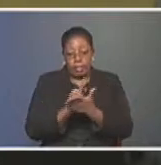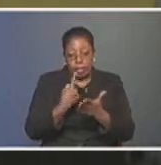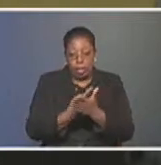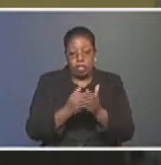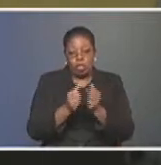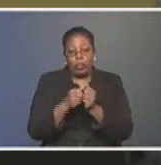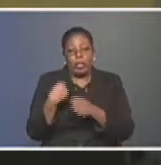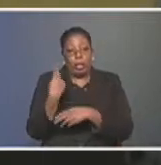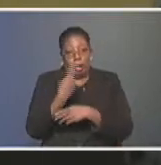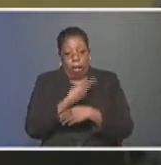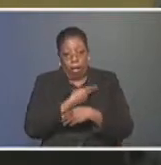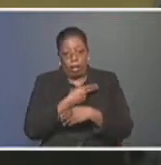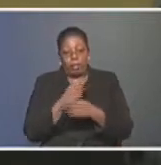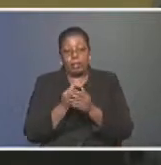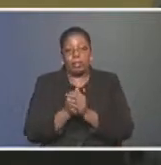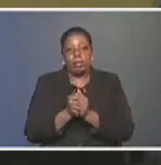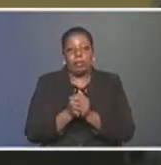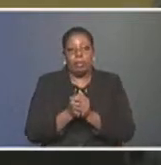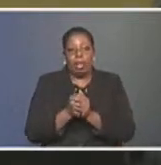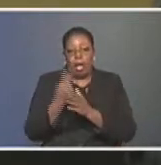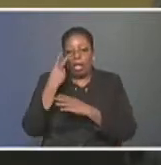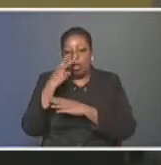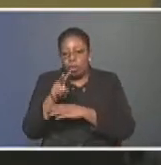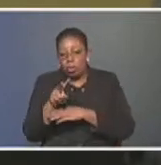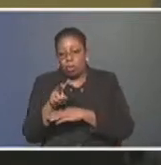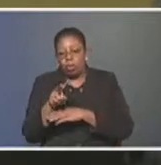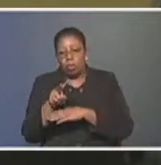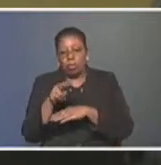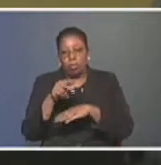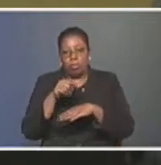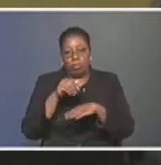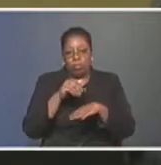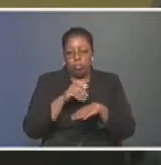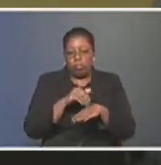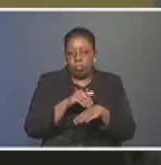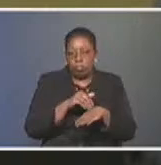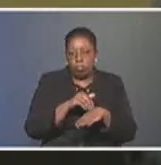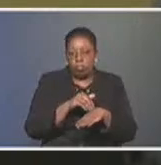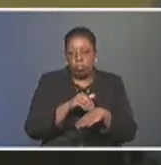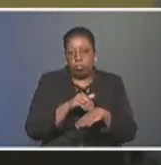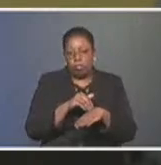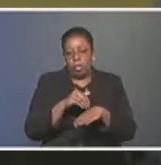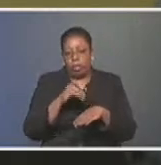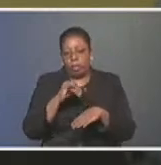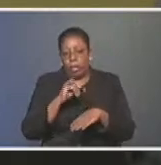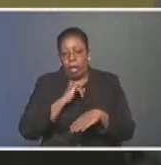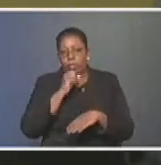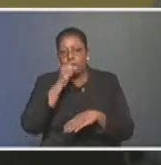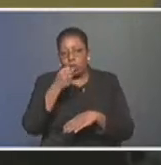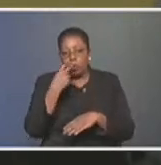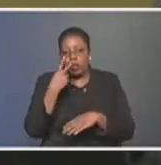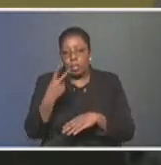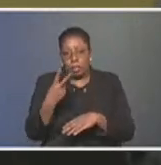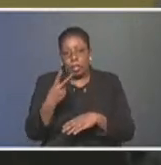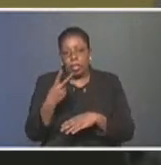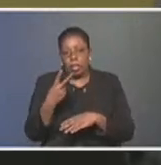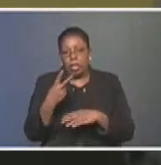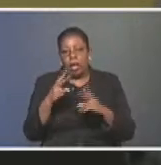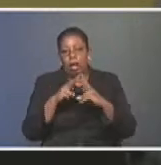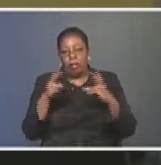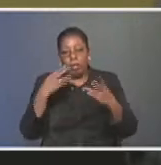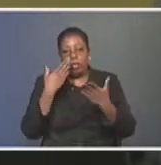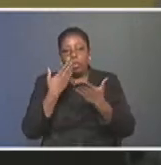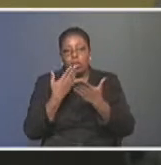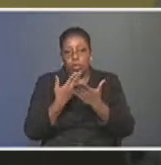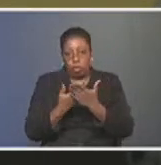us, and in depth taking a look at what the positions are, and then I'm 100% assured that we will see some very, very good and